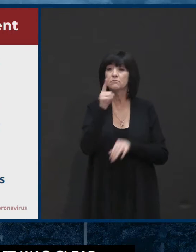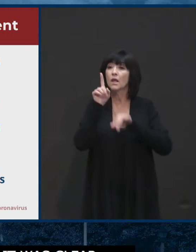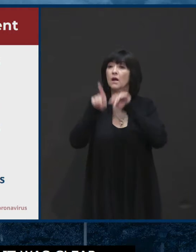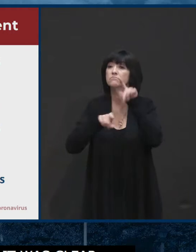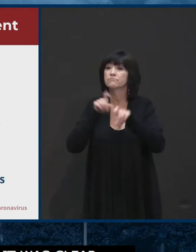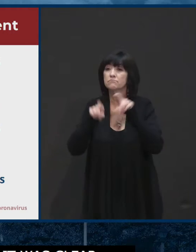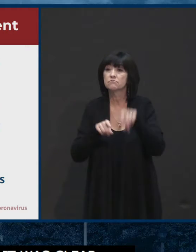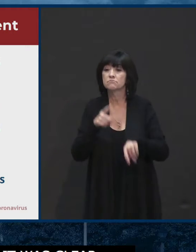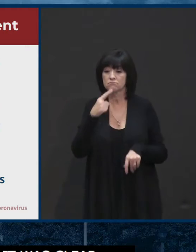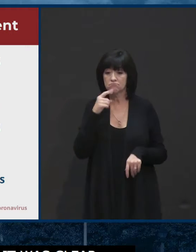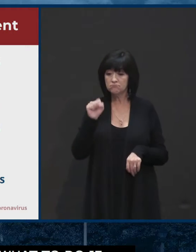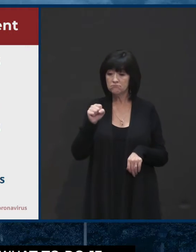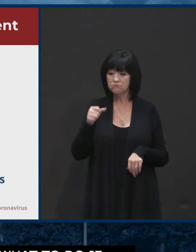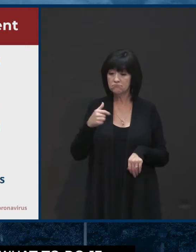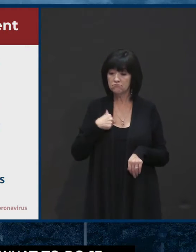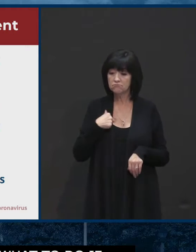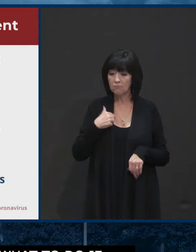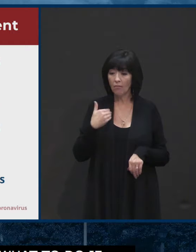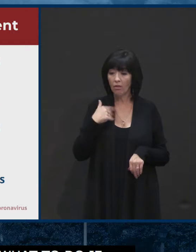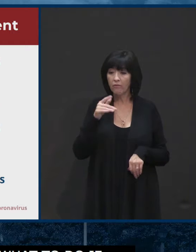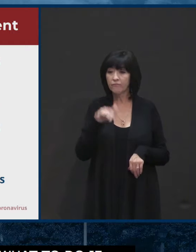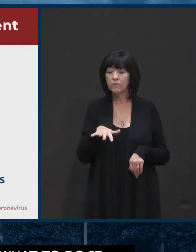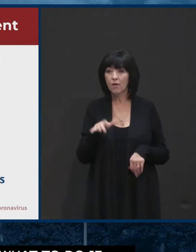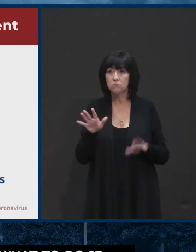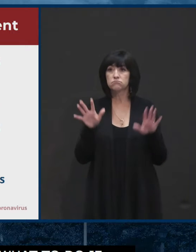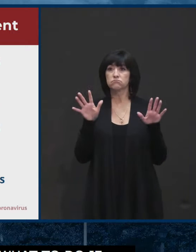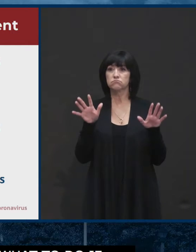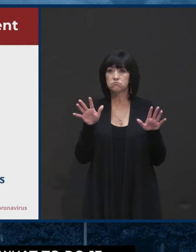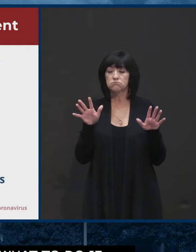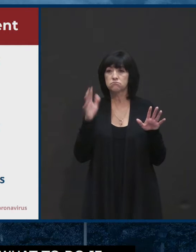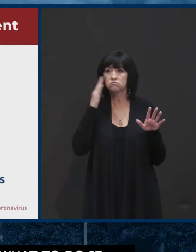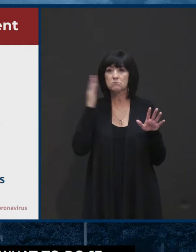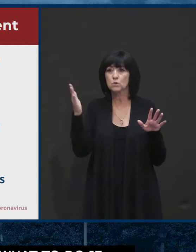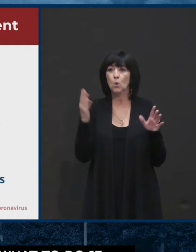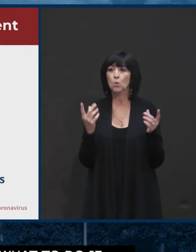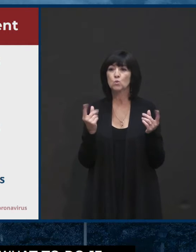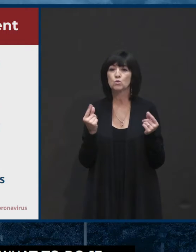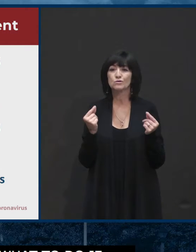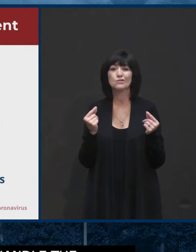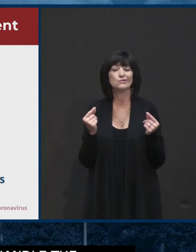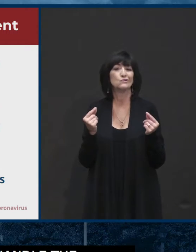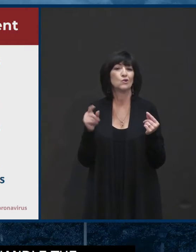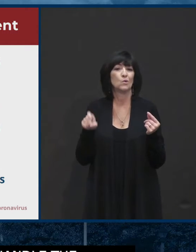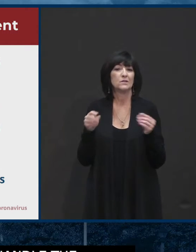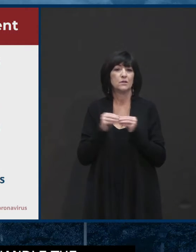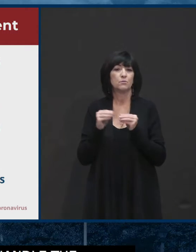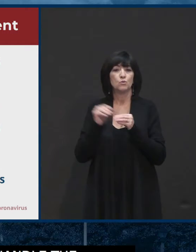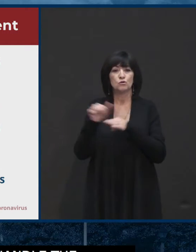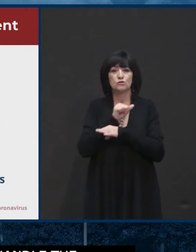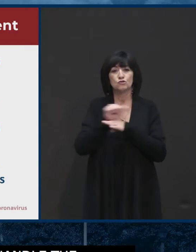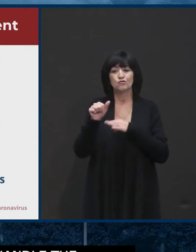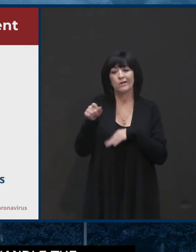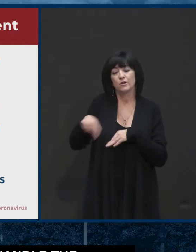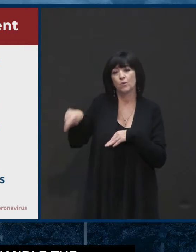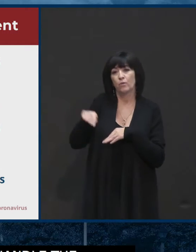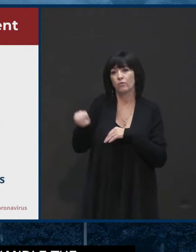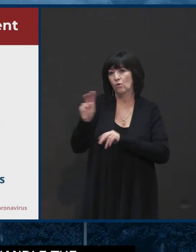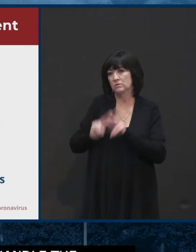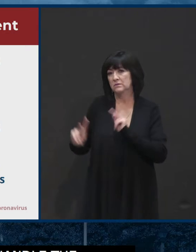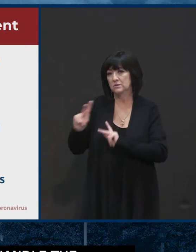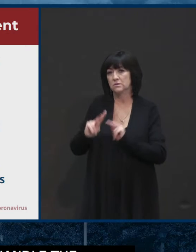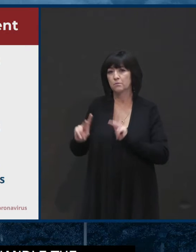to safely handle the situation so that individuals can vote without spreading